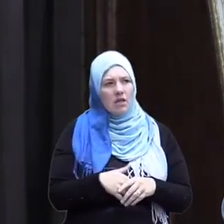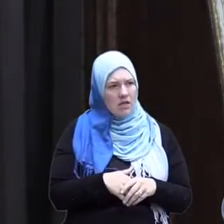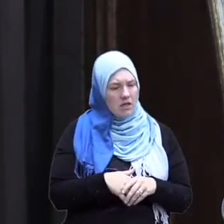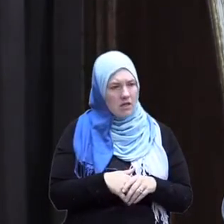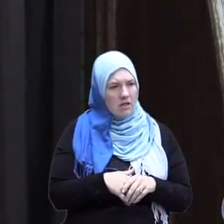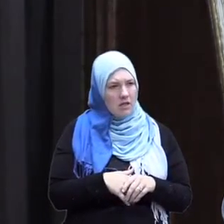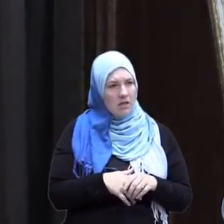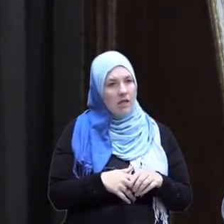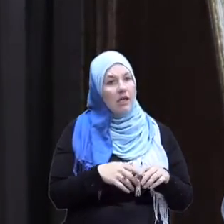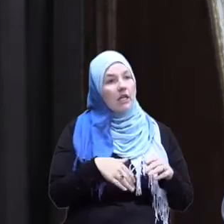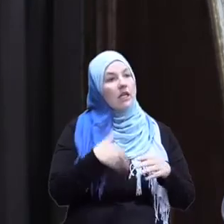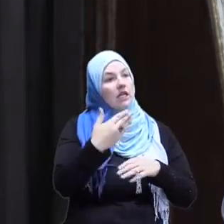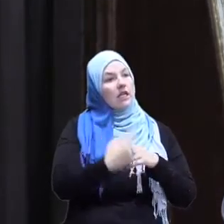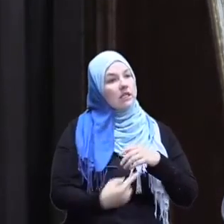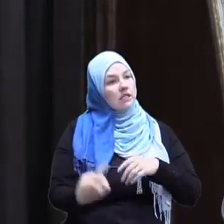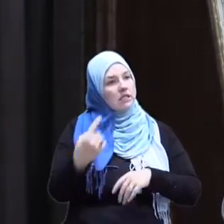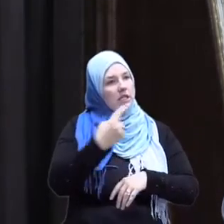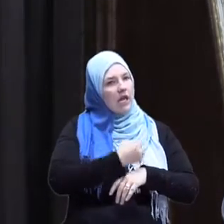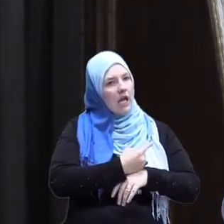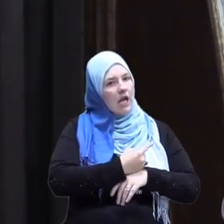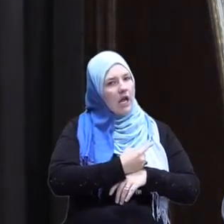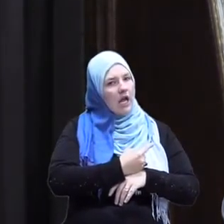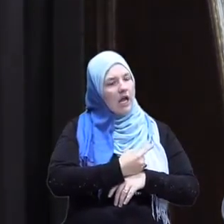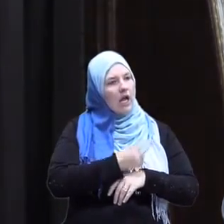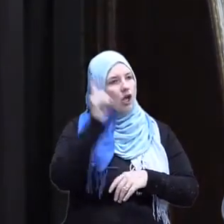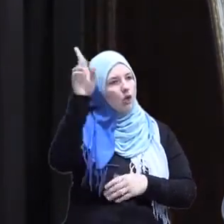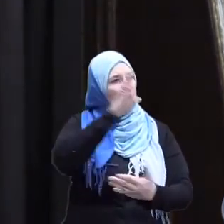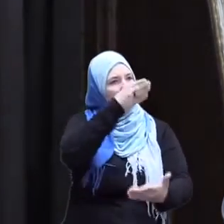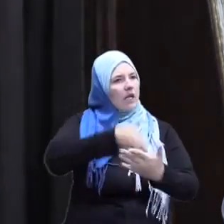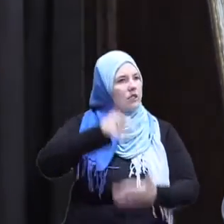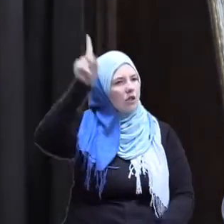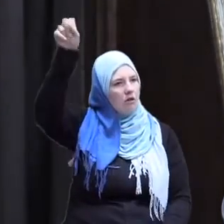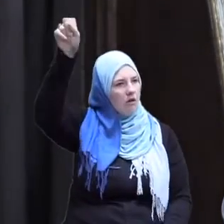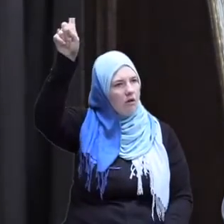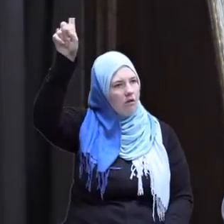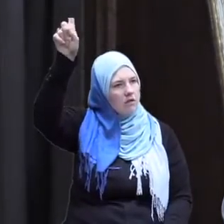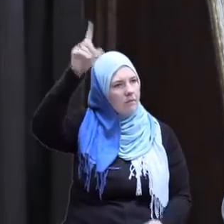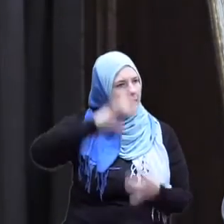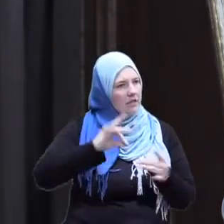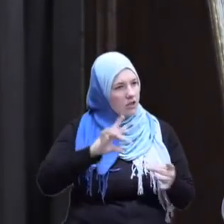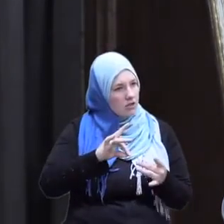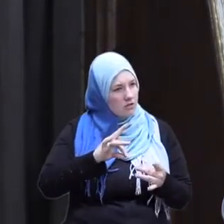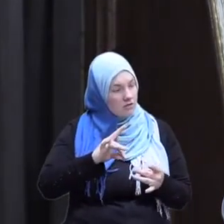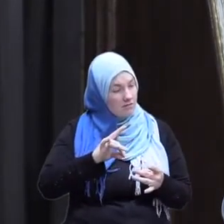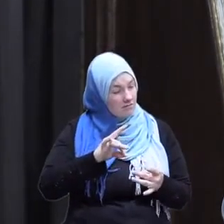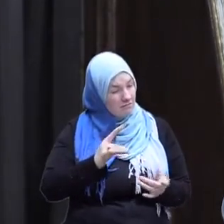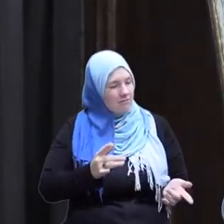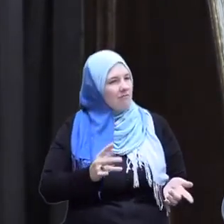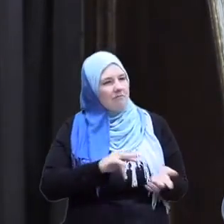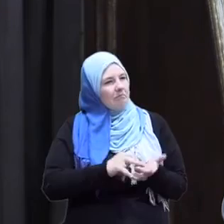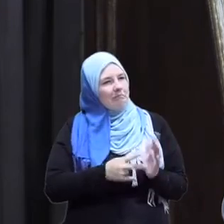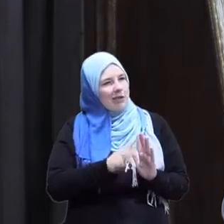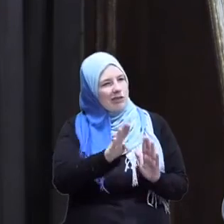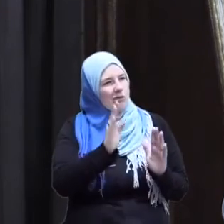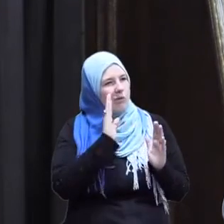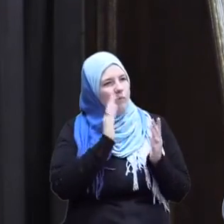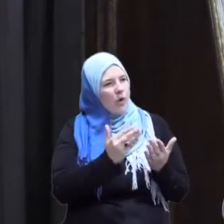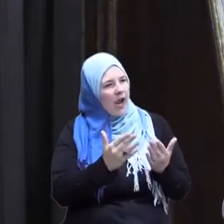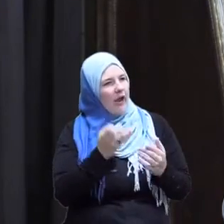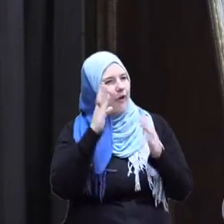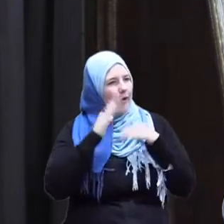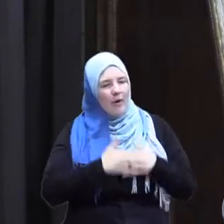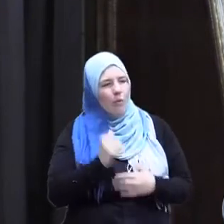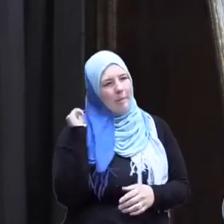comes and you're going against Allah, would this prayer be accepted? So actions, as we all